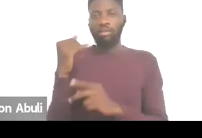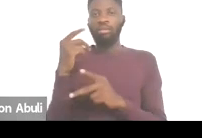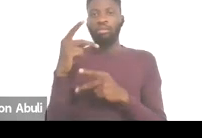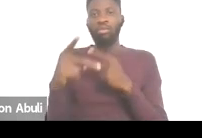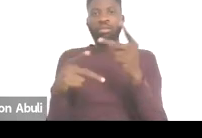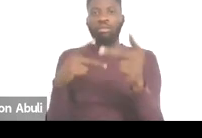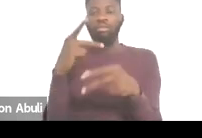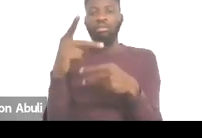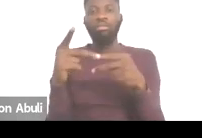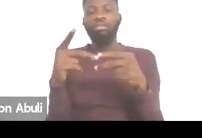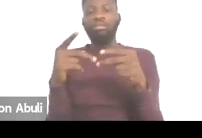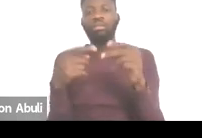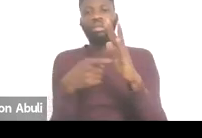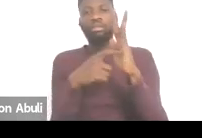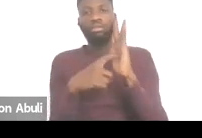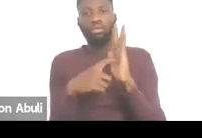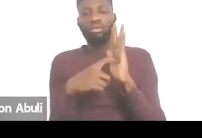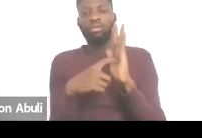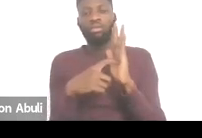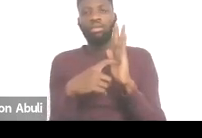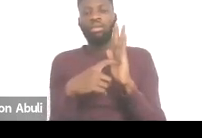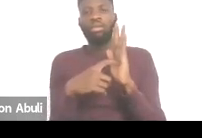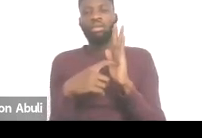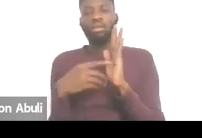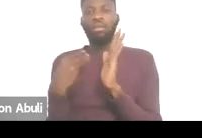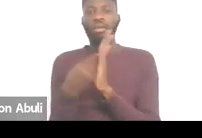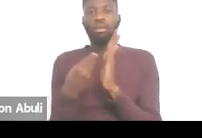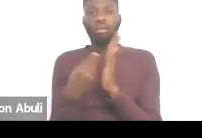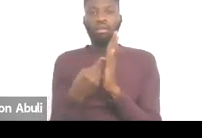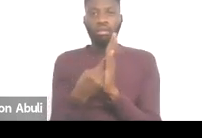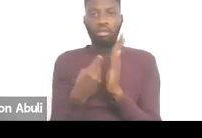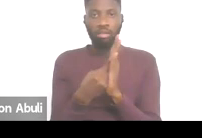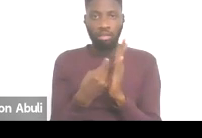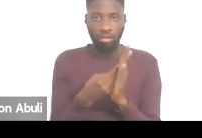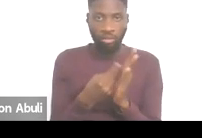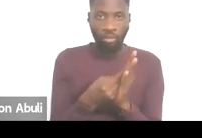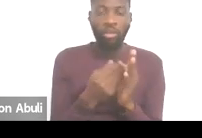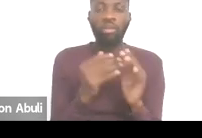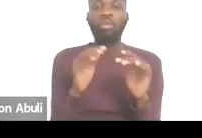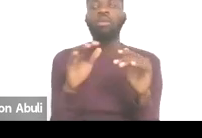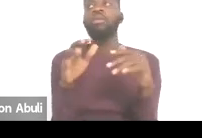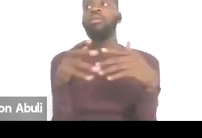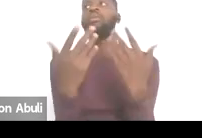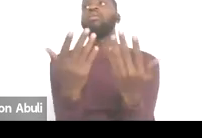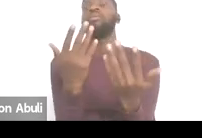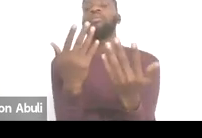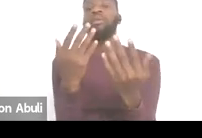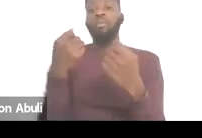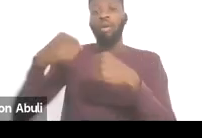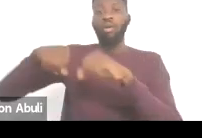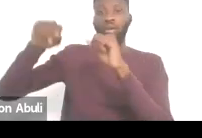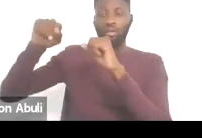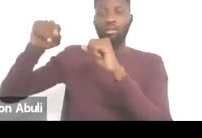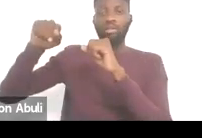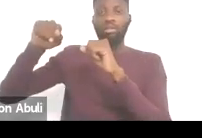requires financial input, or it involves the employer going through your